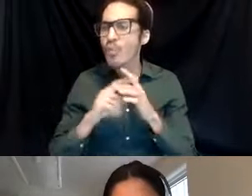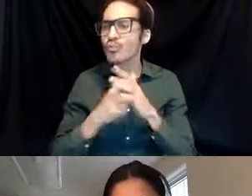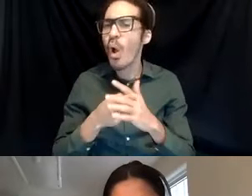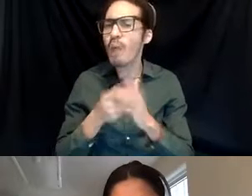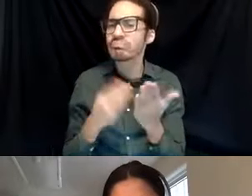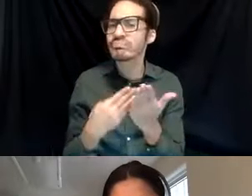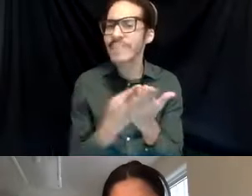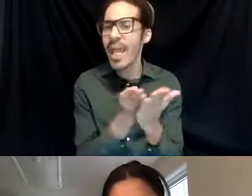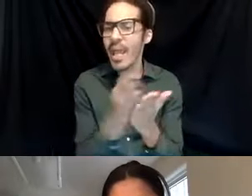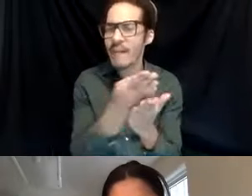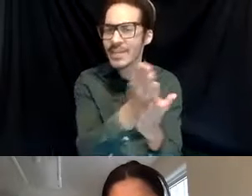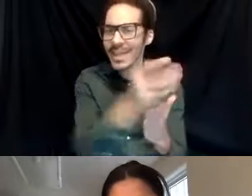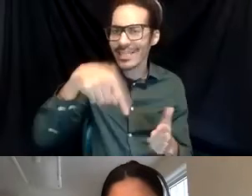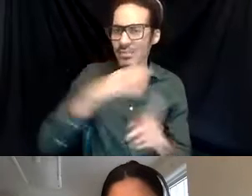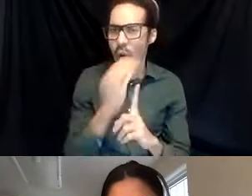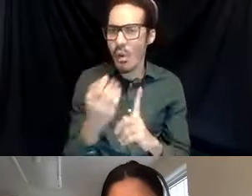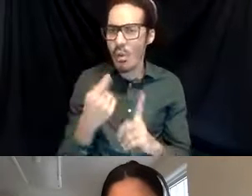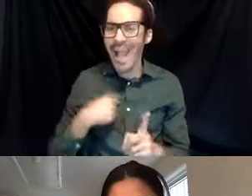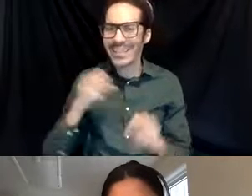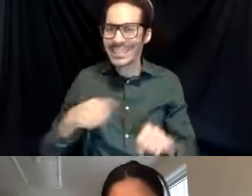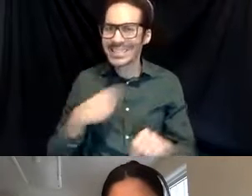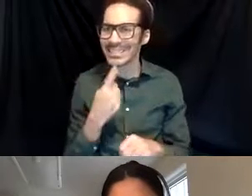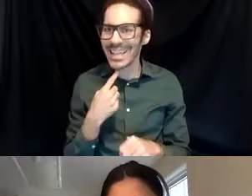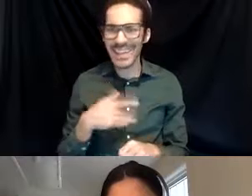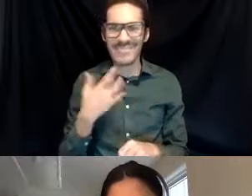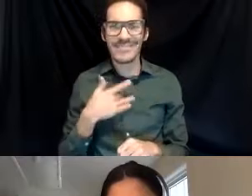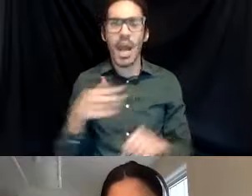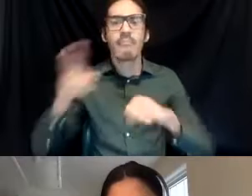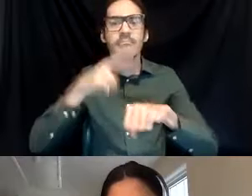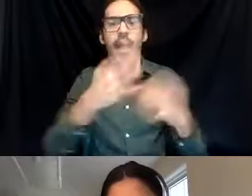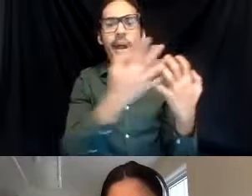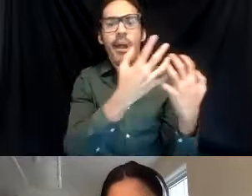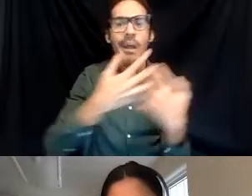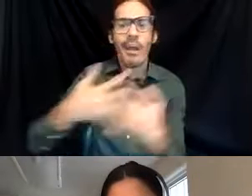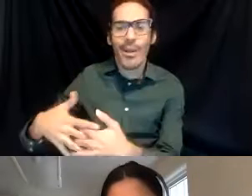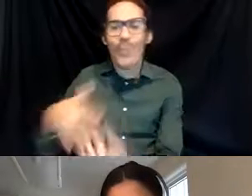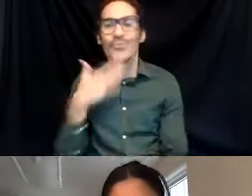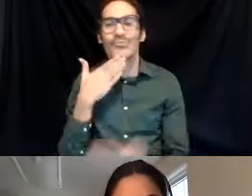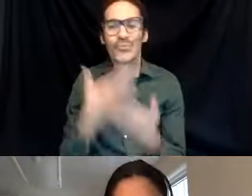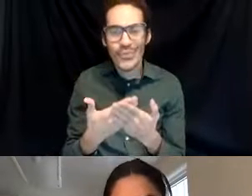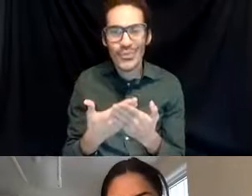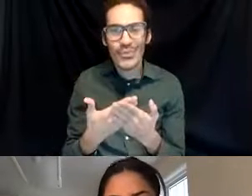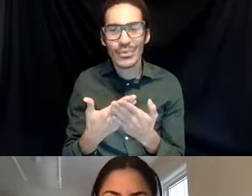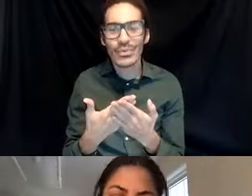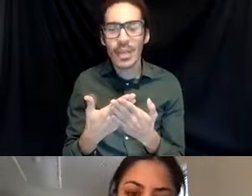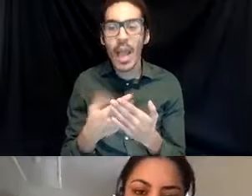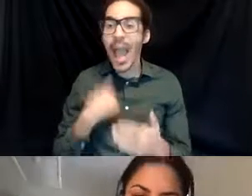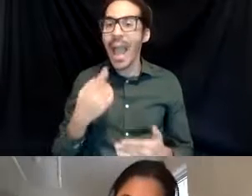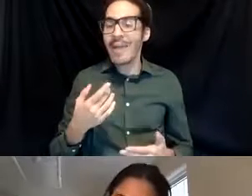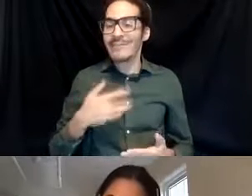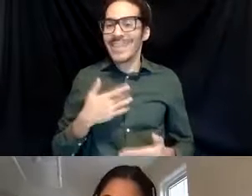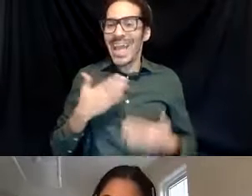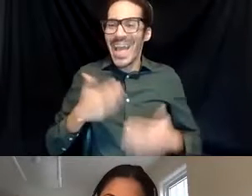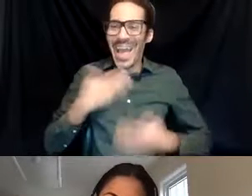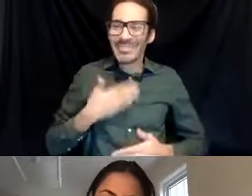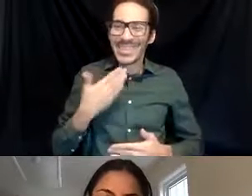navigate this culture. And I can really say it felt natural and good. And I was, you know, sort of happy. I didn't feel